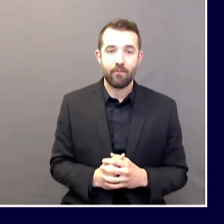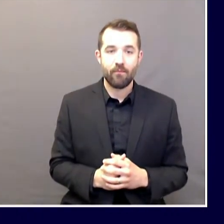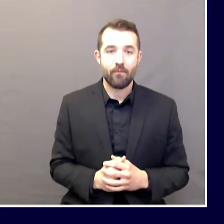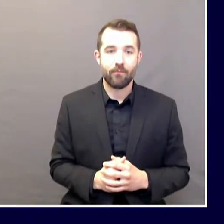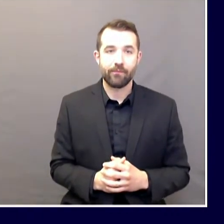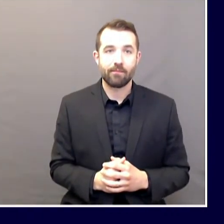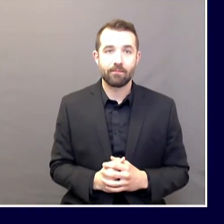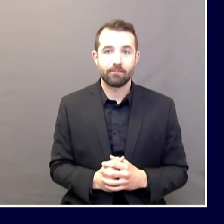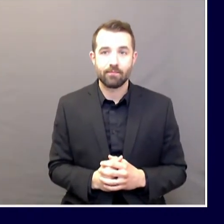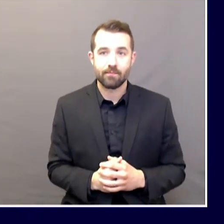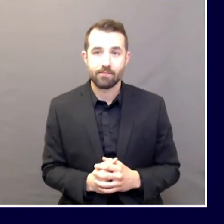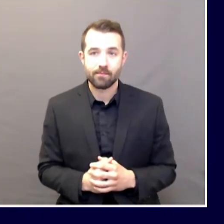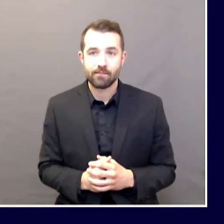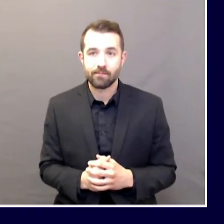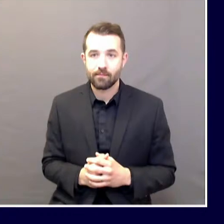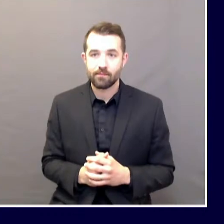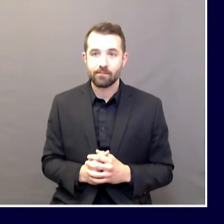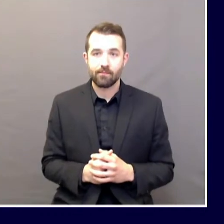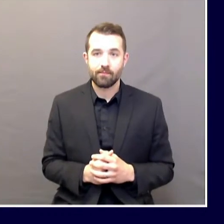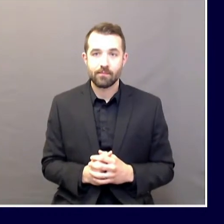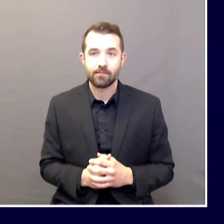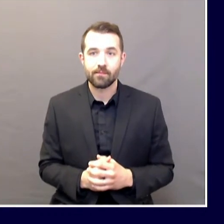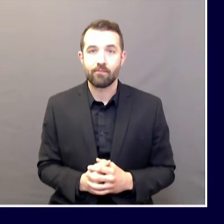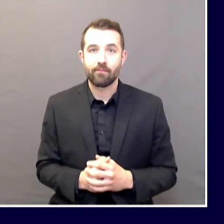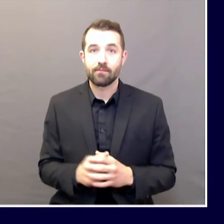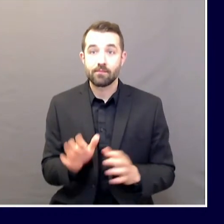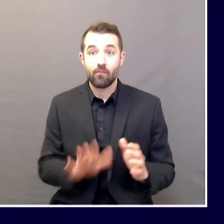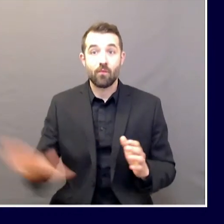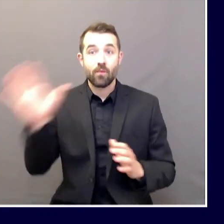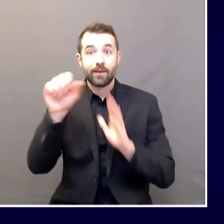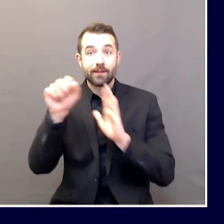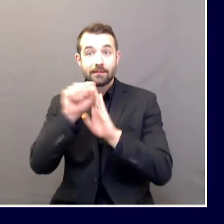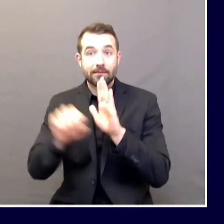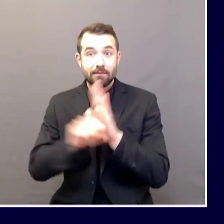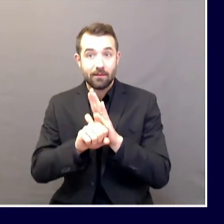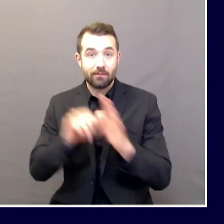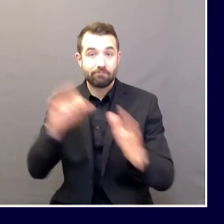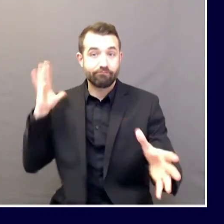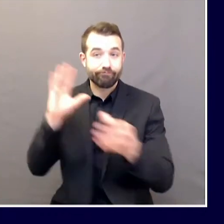Overall, across the state, there are now a total of